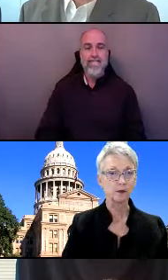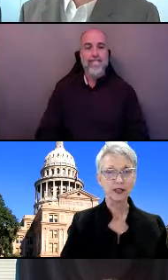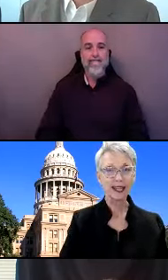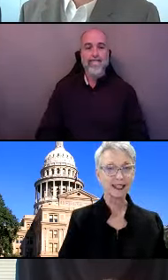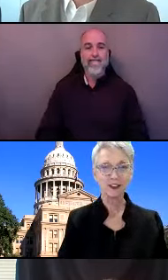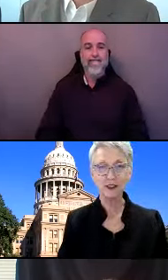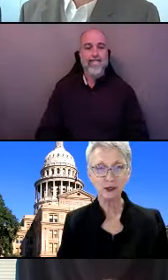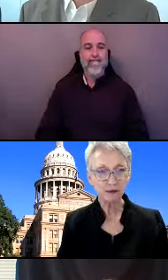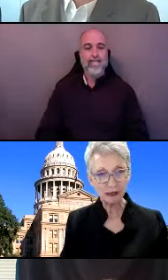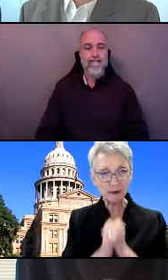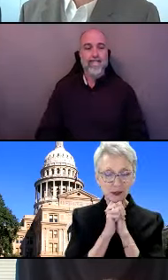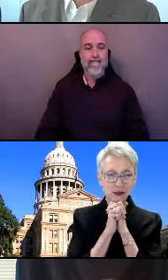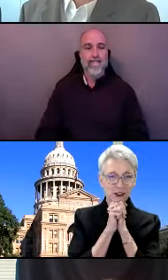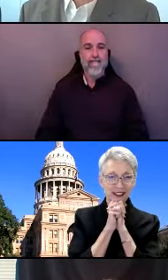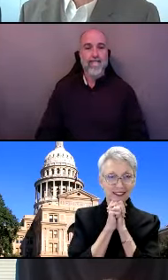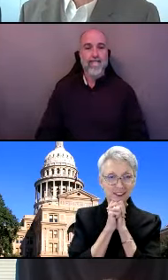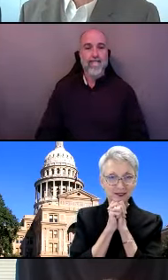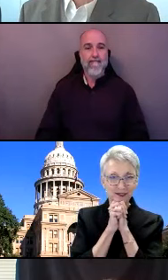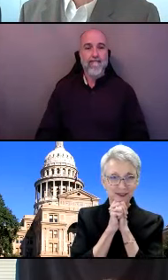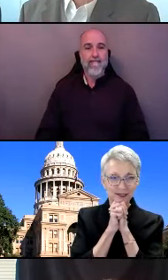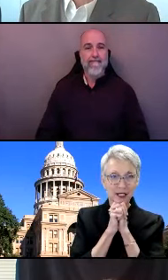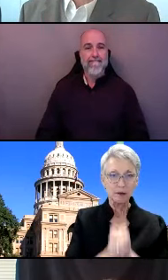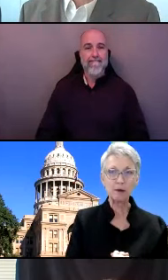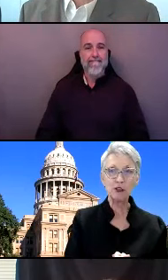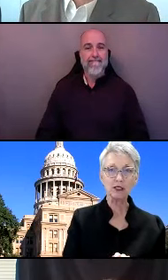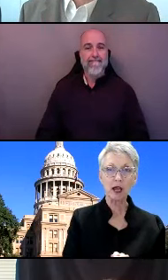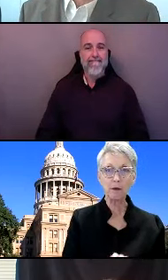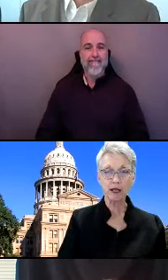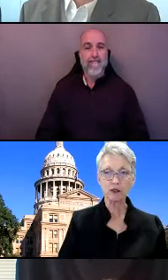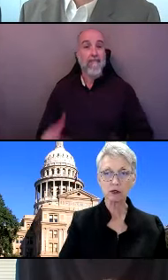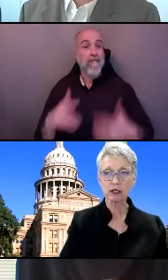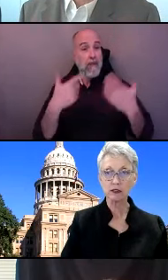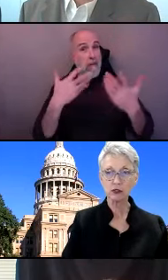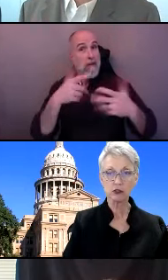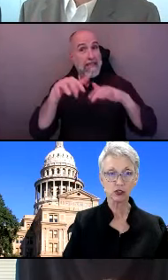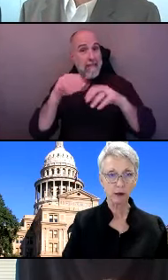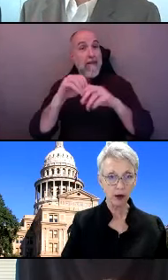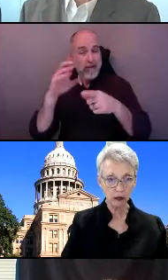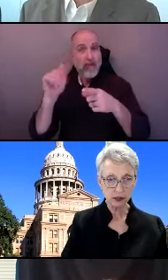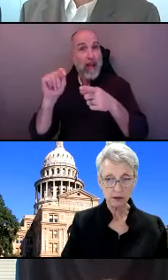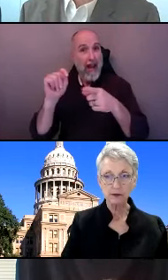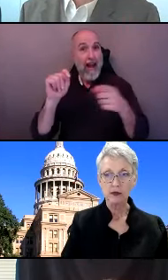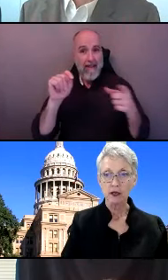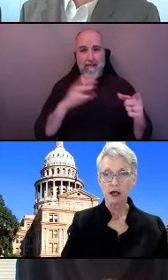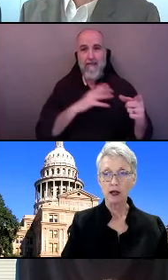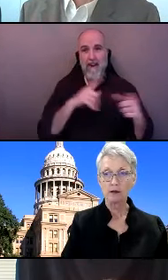Nope, we can't hear you. I'm so sorry. Maybe you could type an answer into the chat